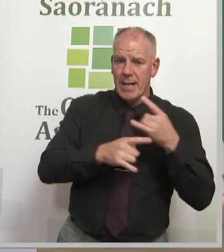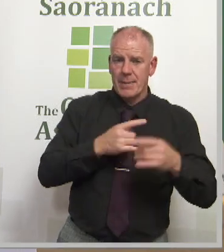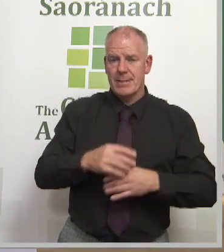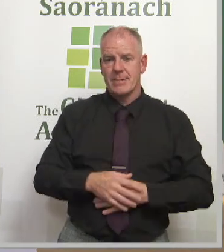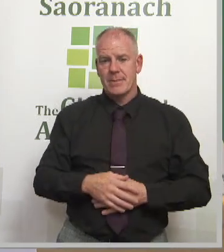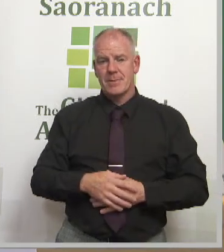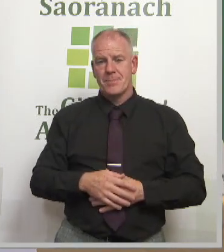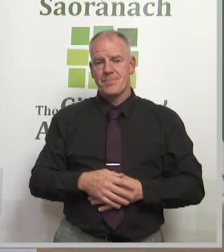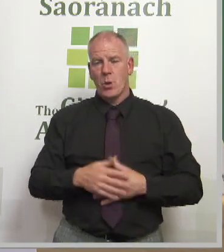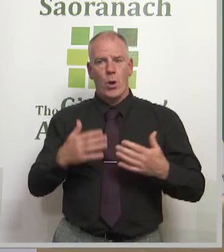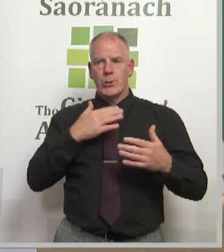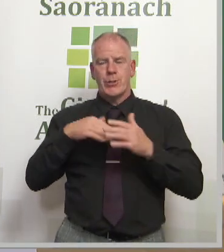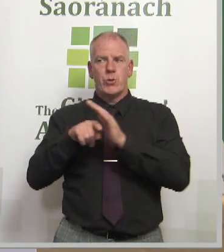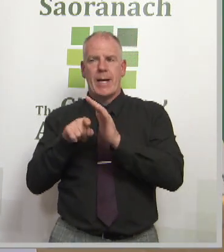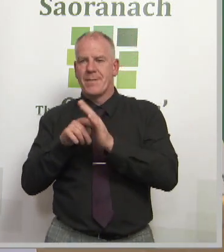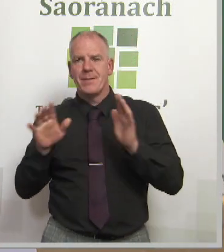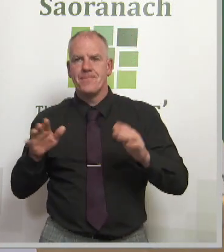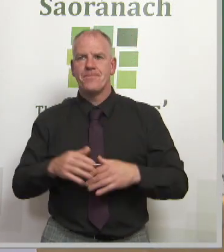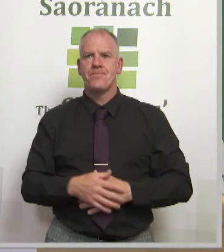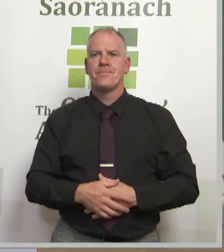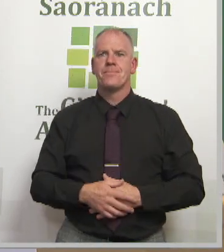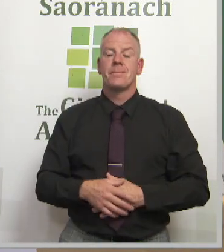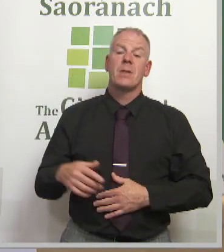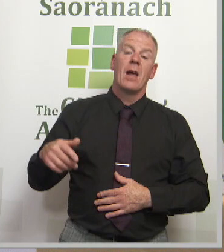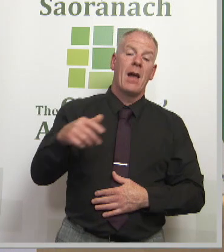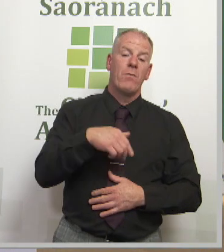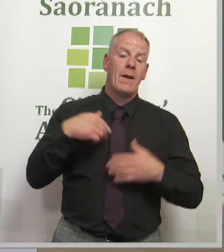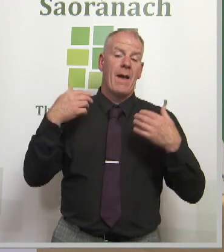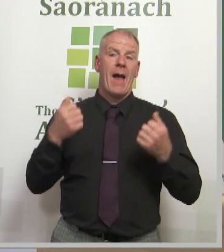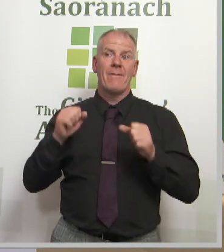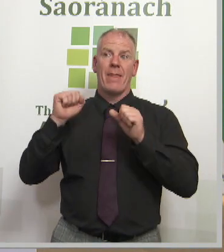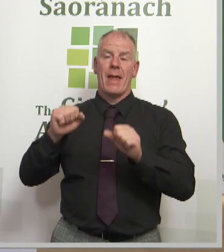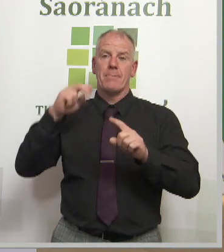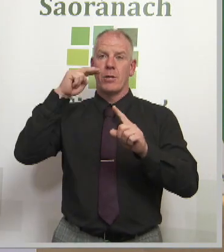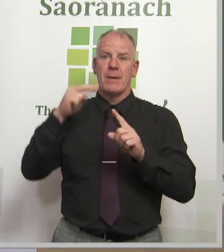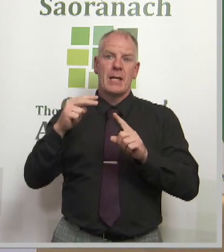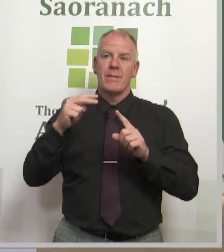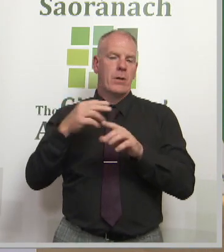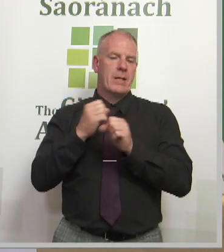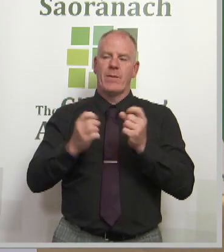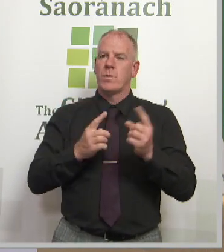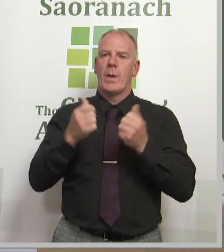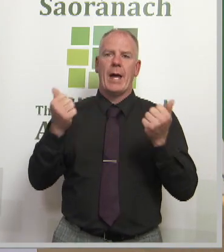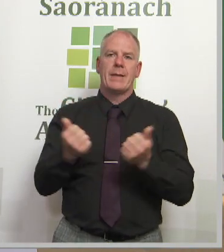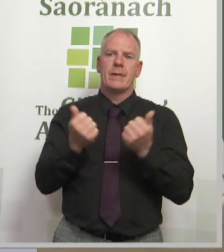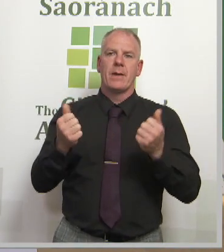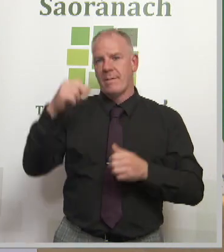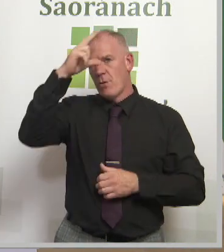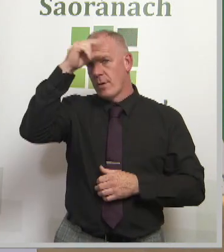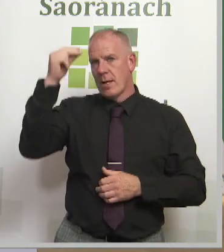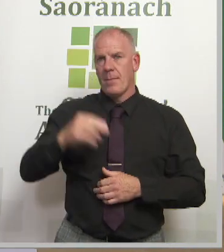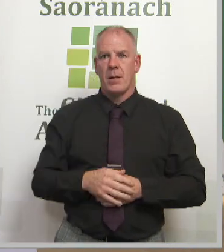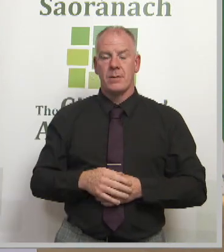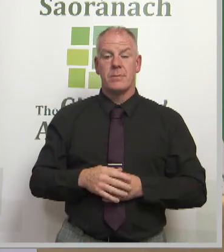is that a bit defeatist? You know, I think if we were to take that view, we wouldn't do anything, because if we say, well, the